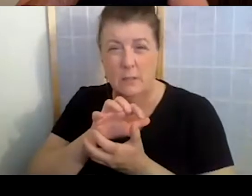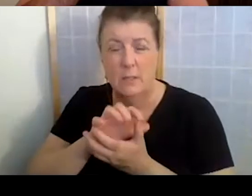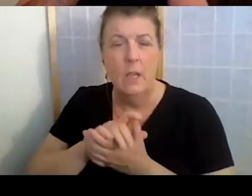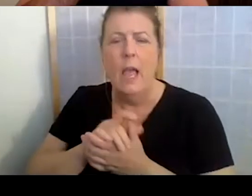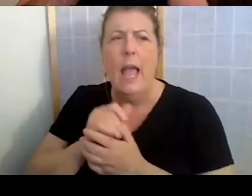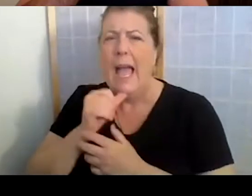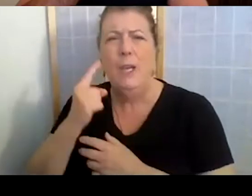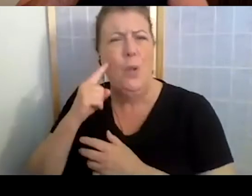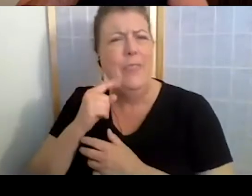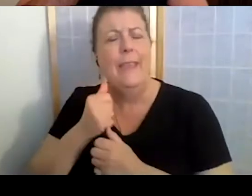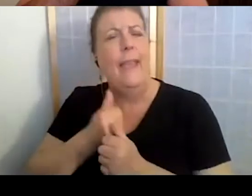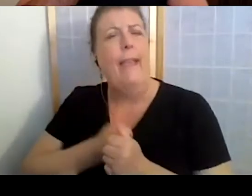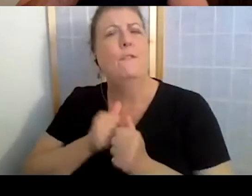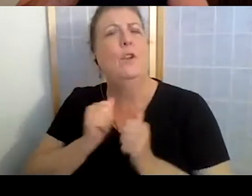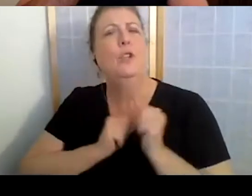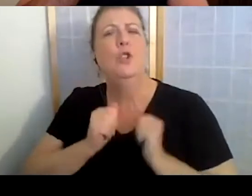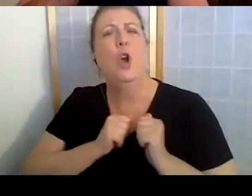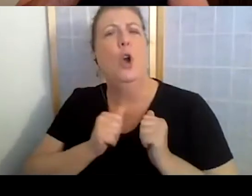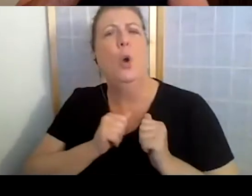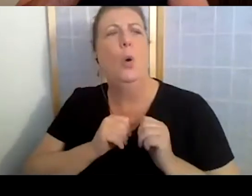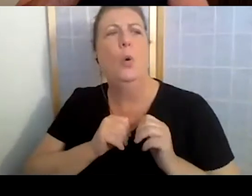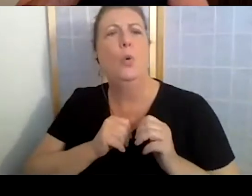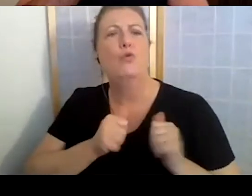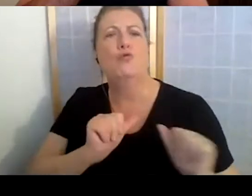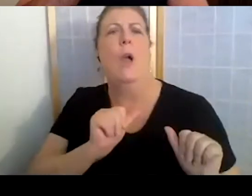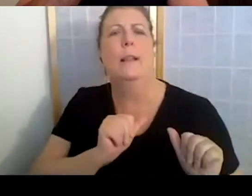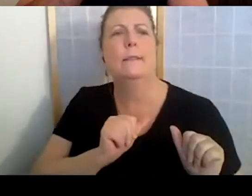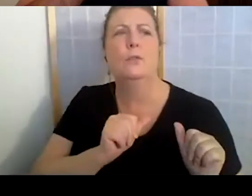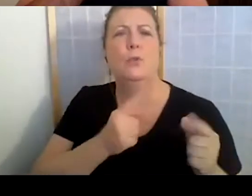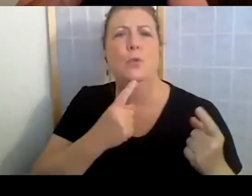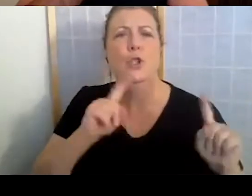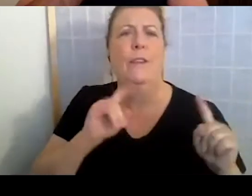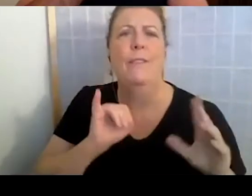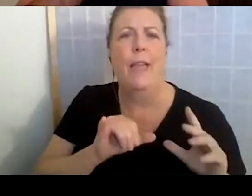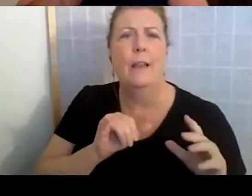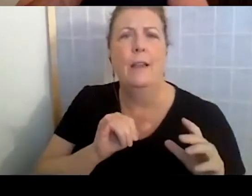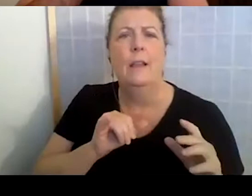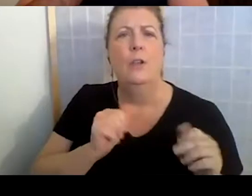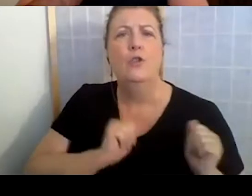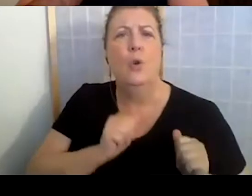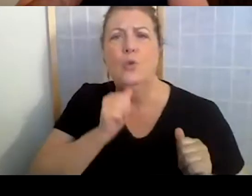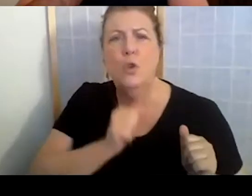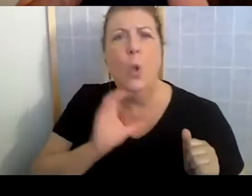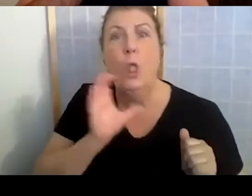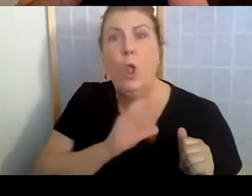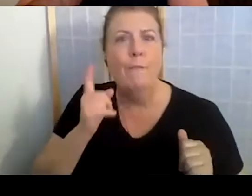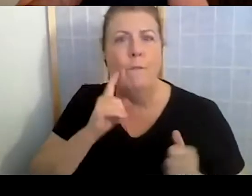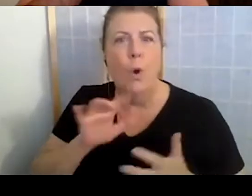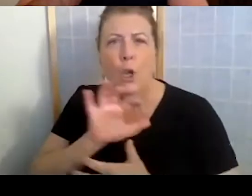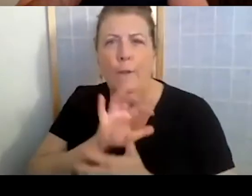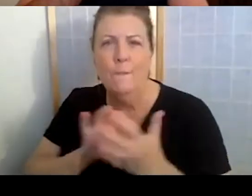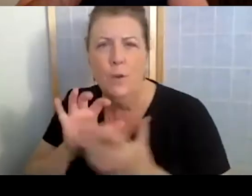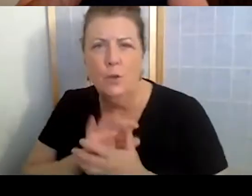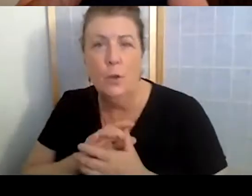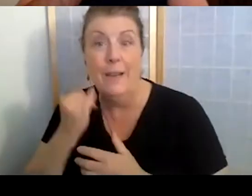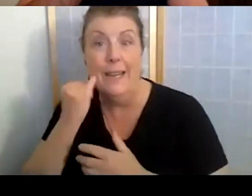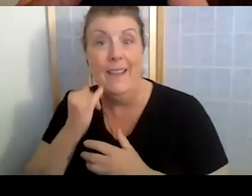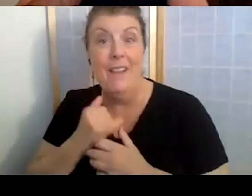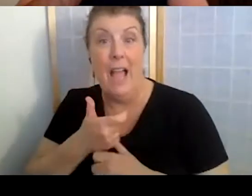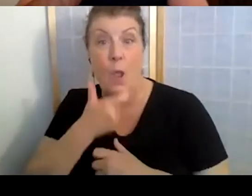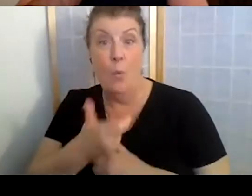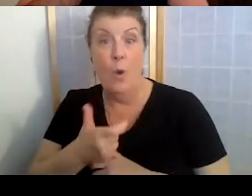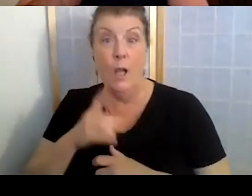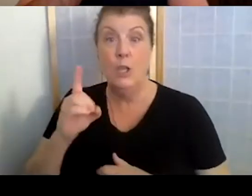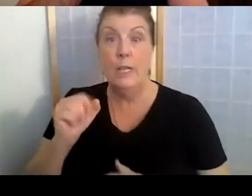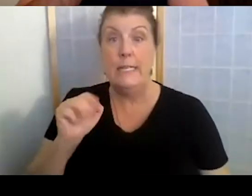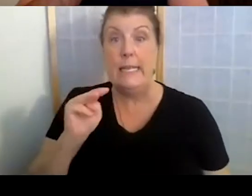surprise their audience. They look for unexpected things, but they don't look for confusion. Whereas when I tend to go to a Damon Lindelof show, I think I tend